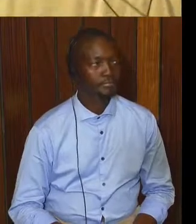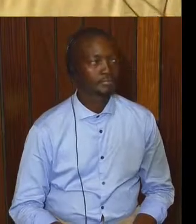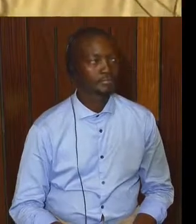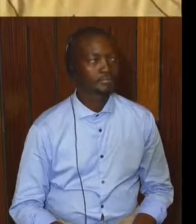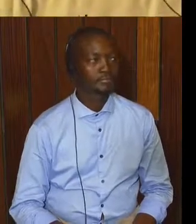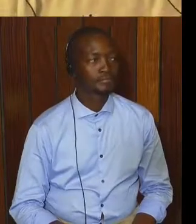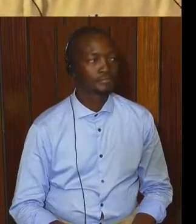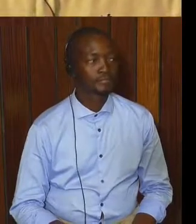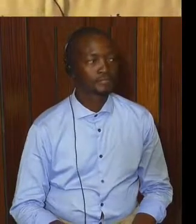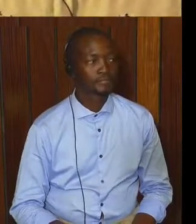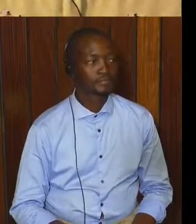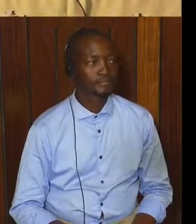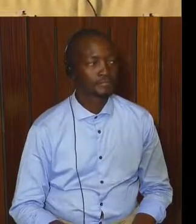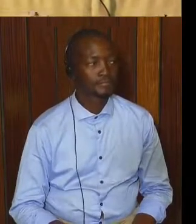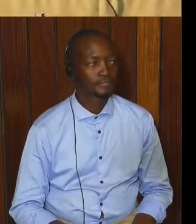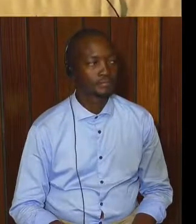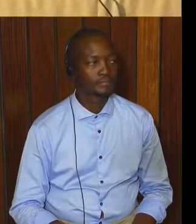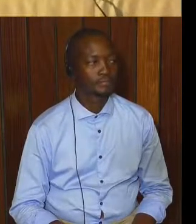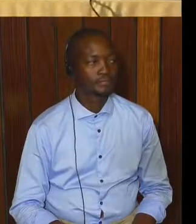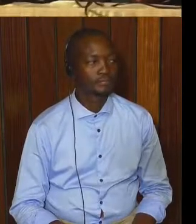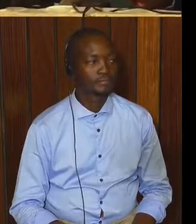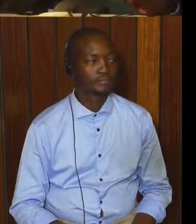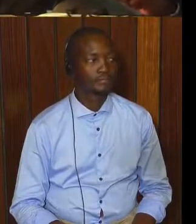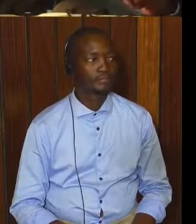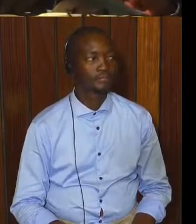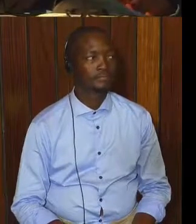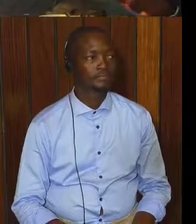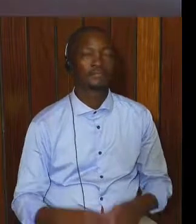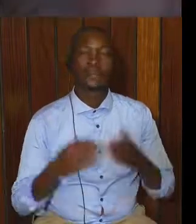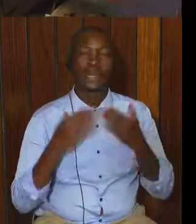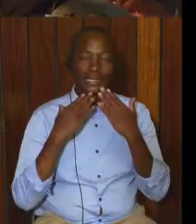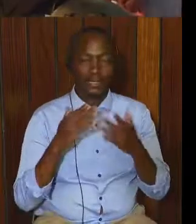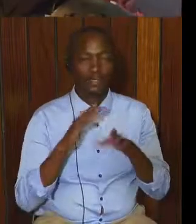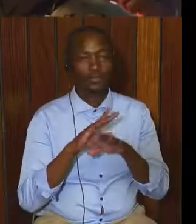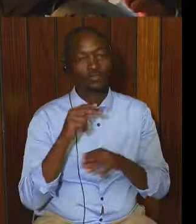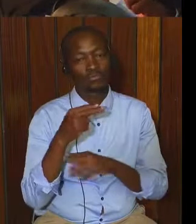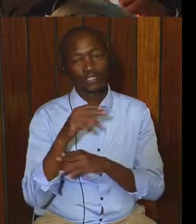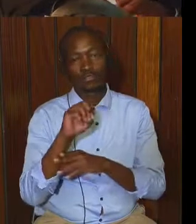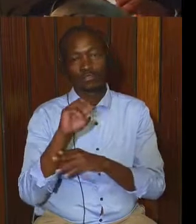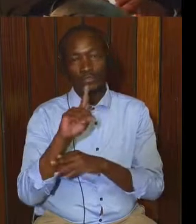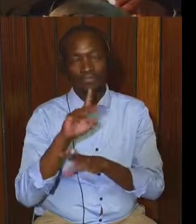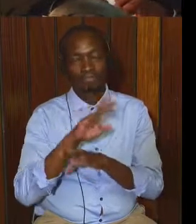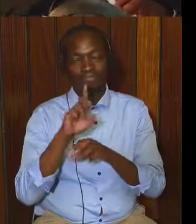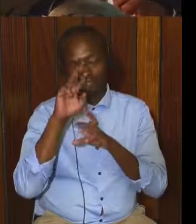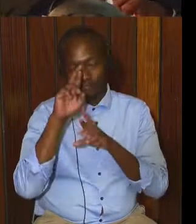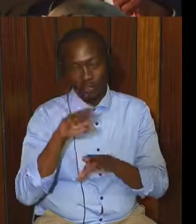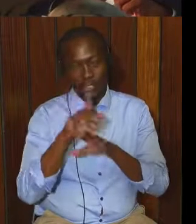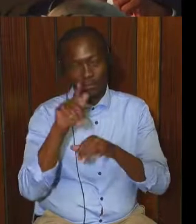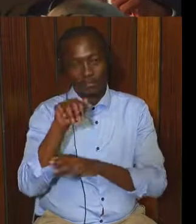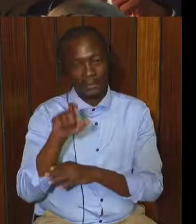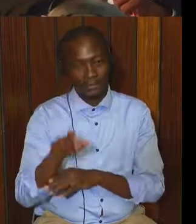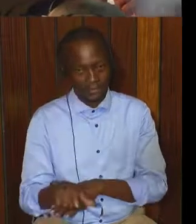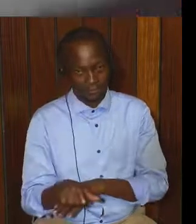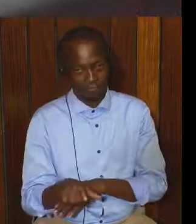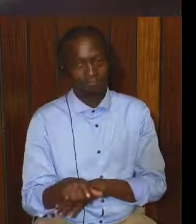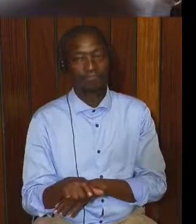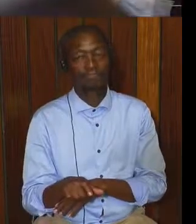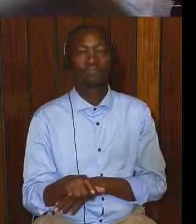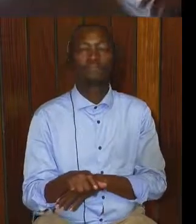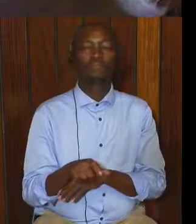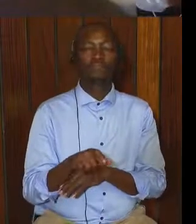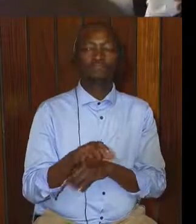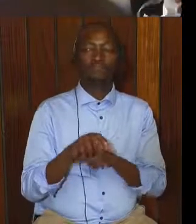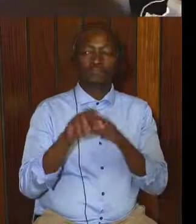Okay. Thank you, HOD. Thank you, Honorable Chairperson and